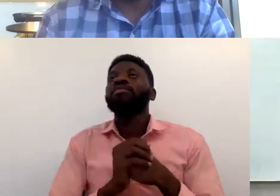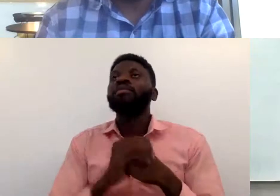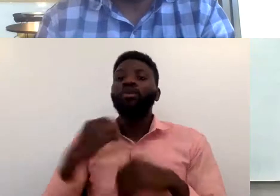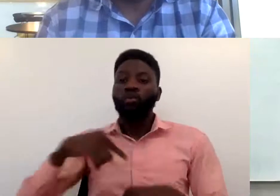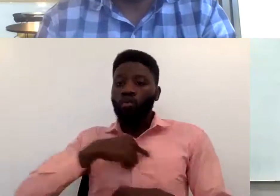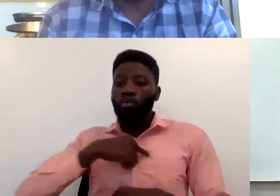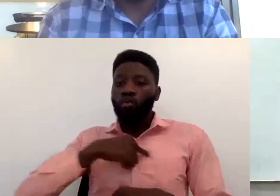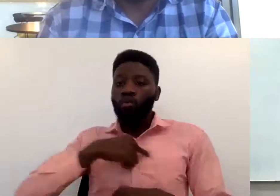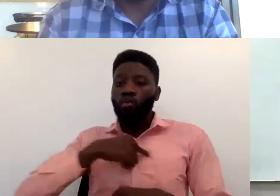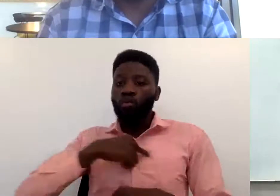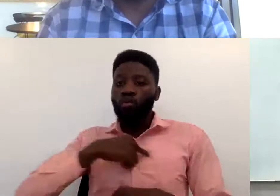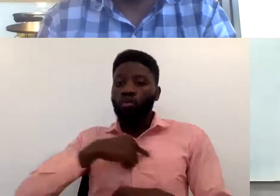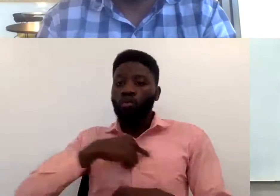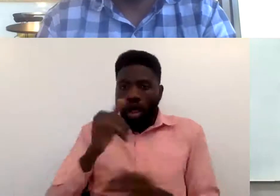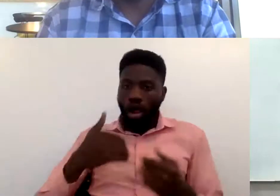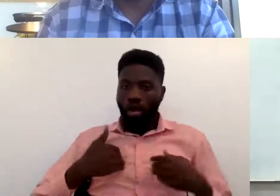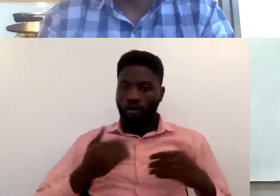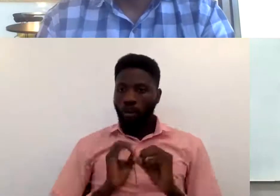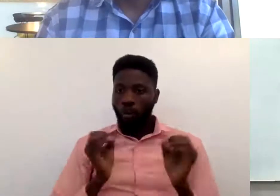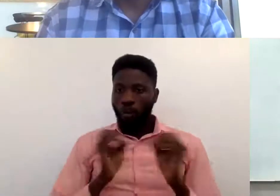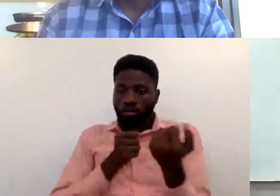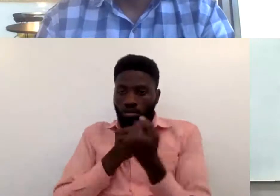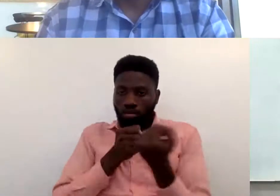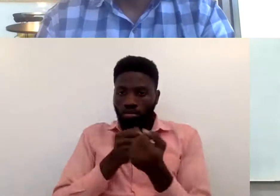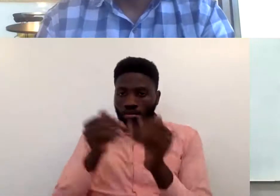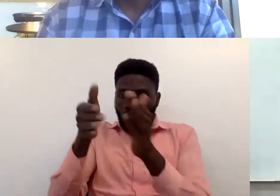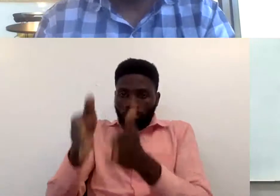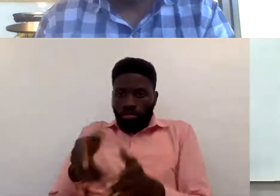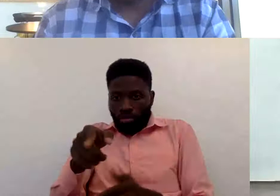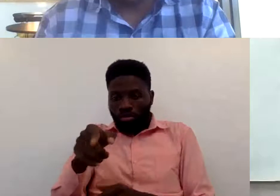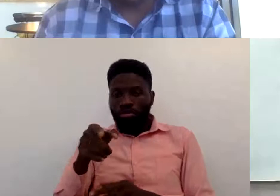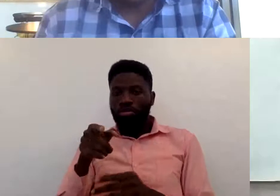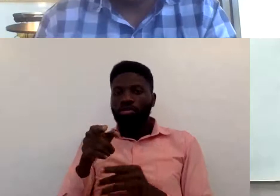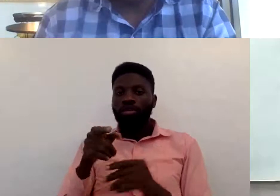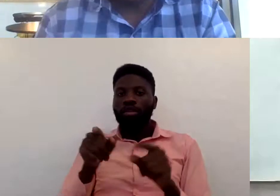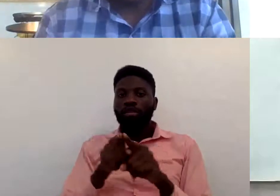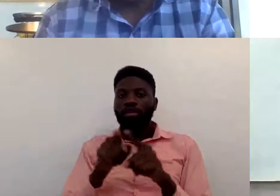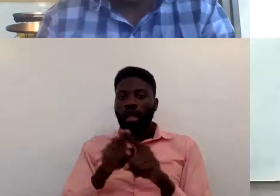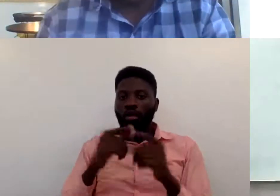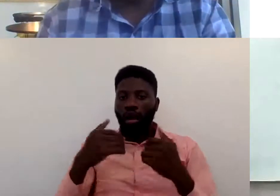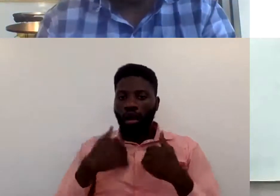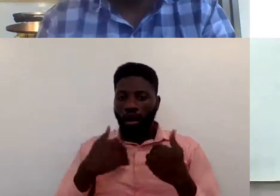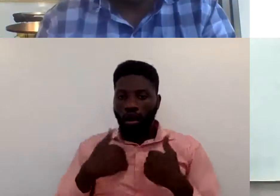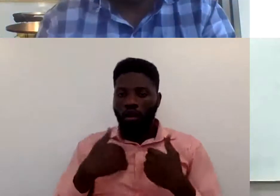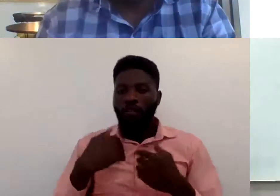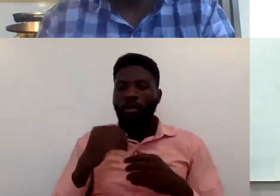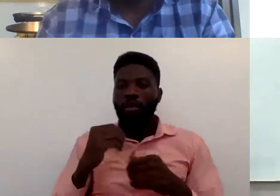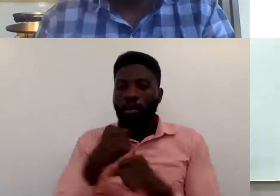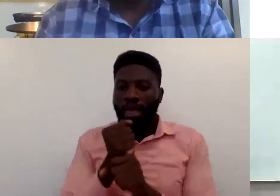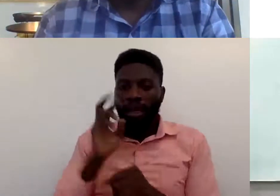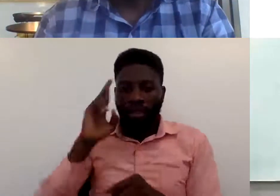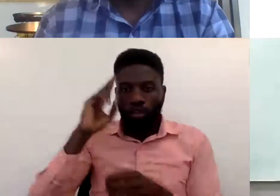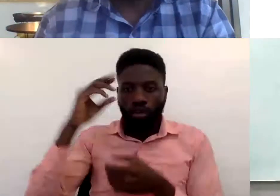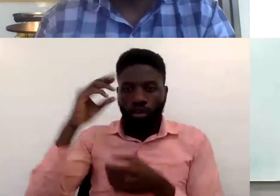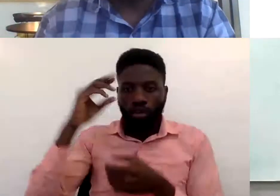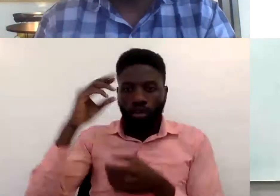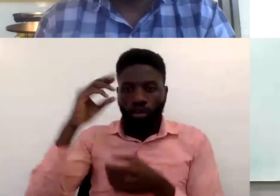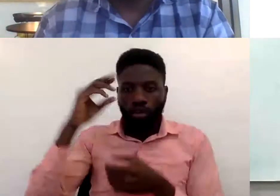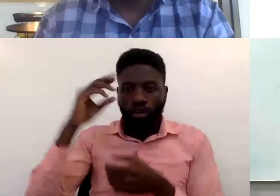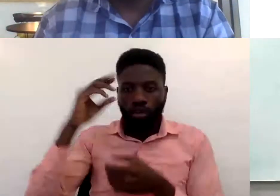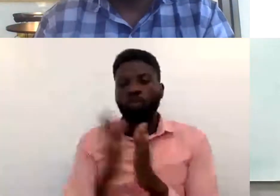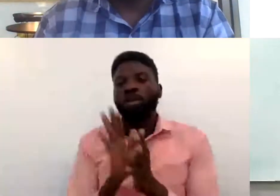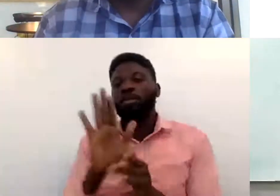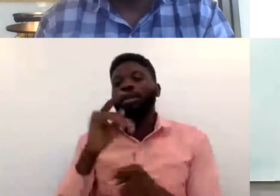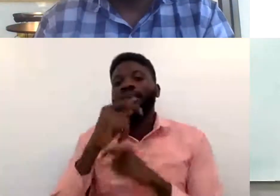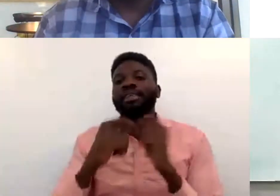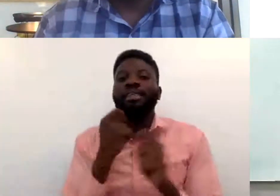have the infrastructure as a university to support you and make reasonable accommodation for you and your type of a disability. But through this